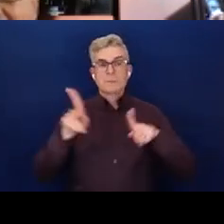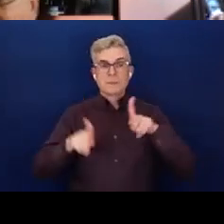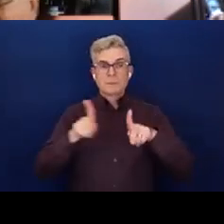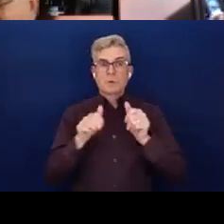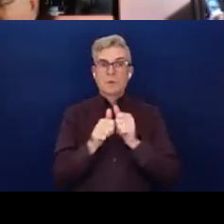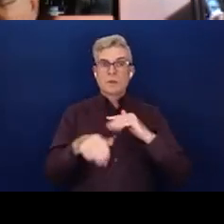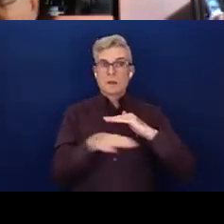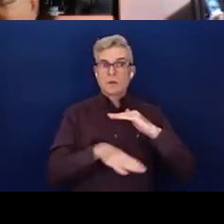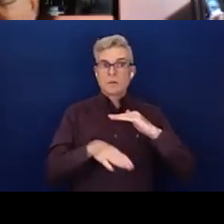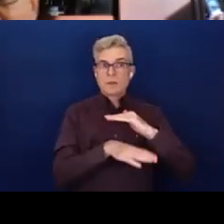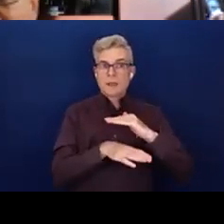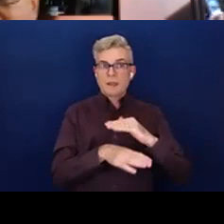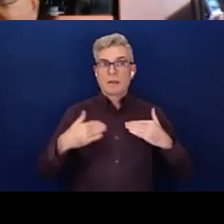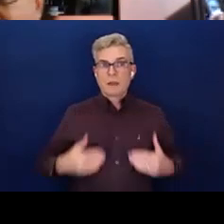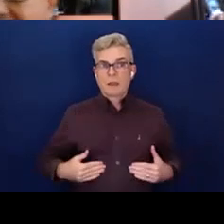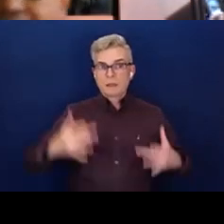in 1C.